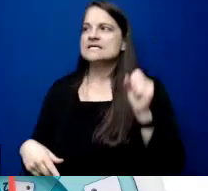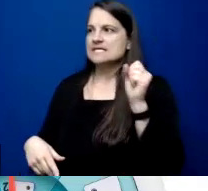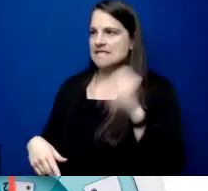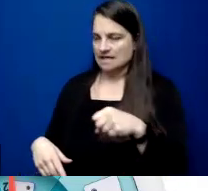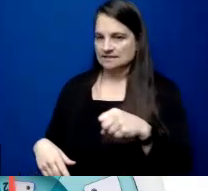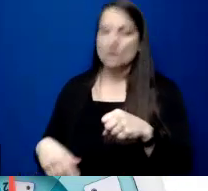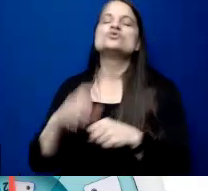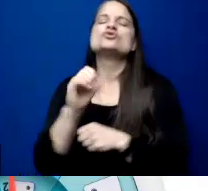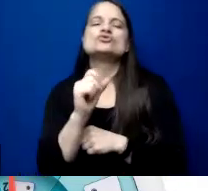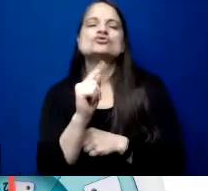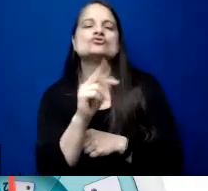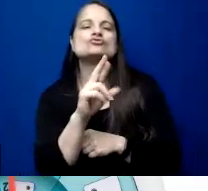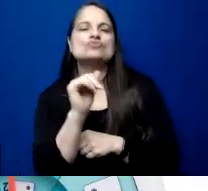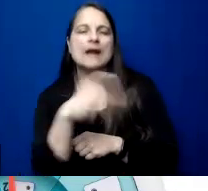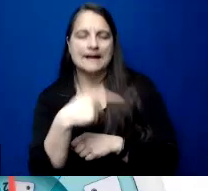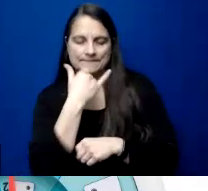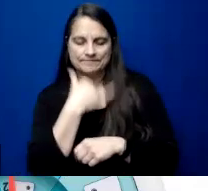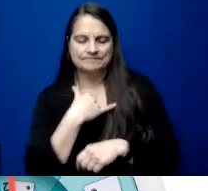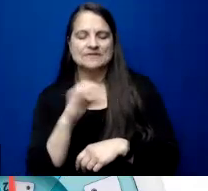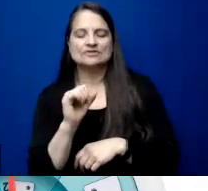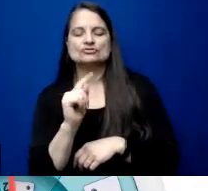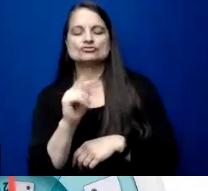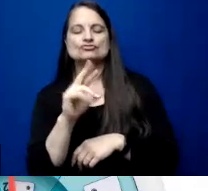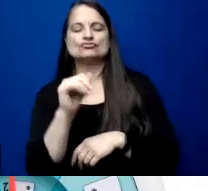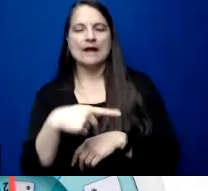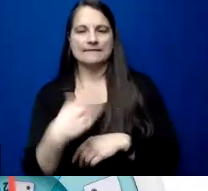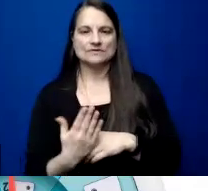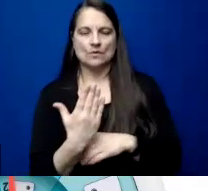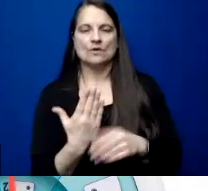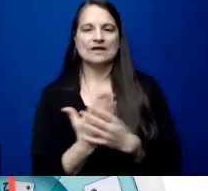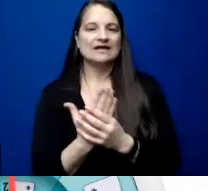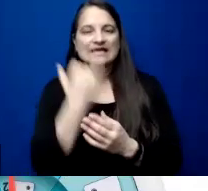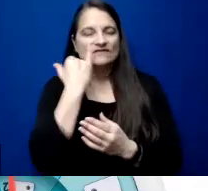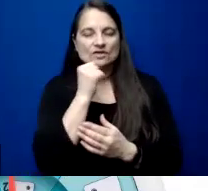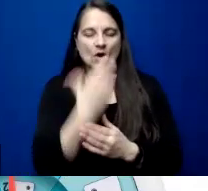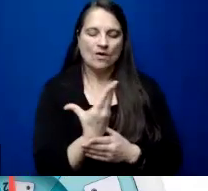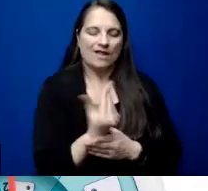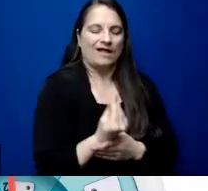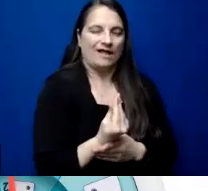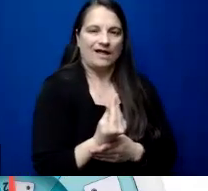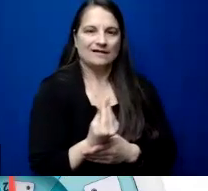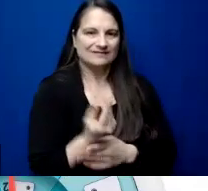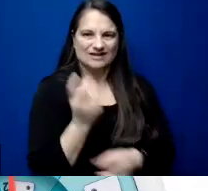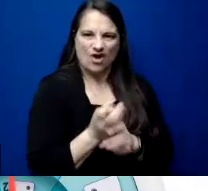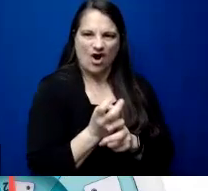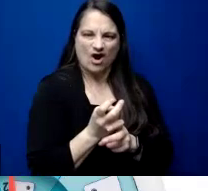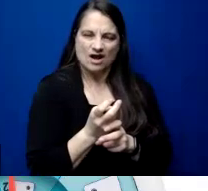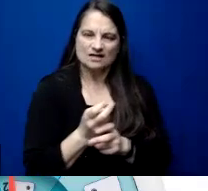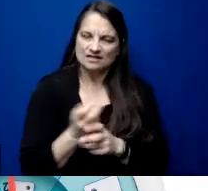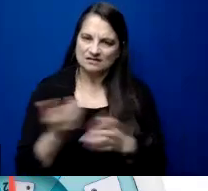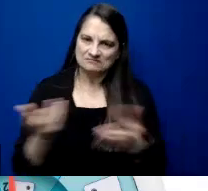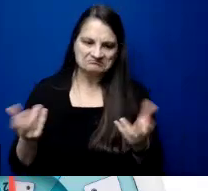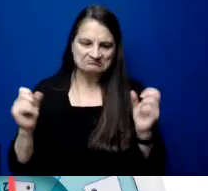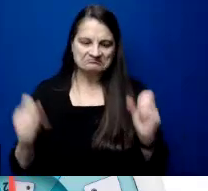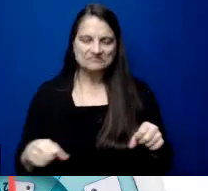like a strap, so you can have the handheld. But if your grip strength If it's a little bit hard to like hold on to the things,